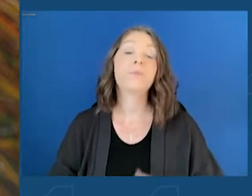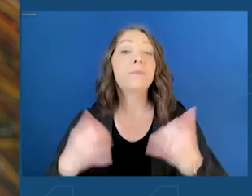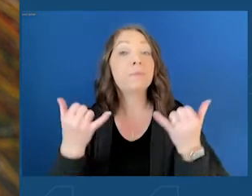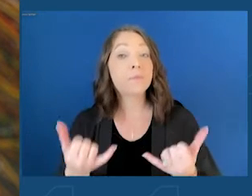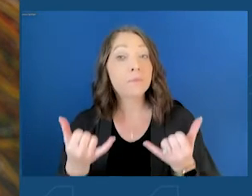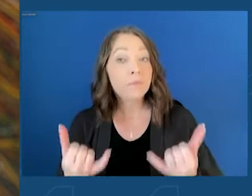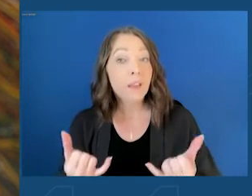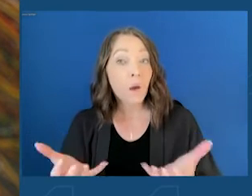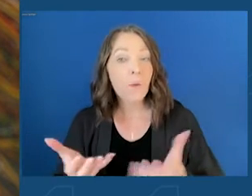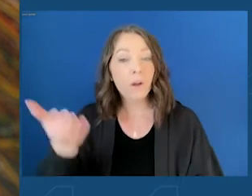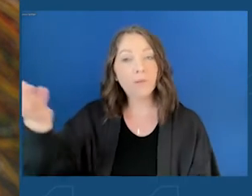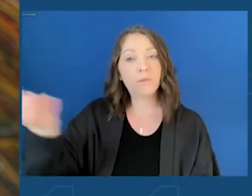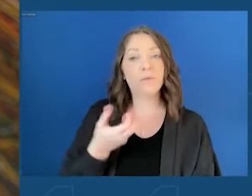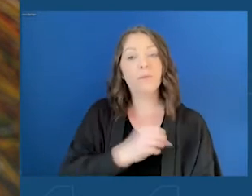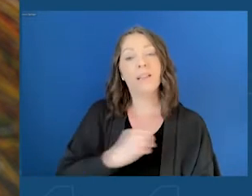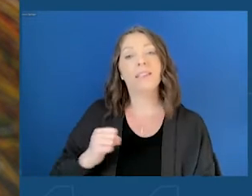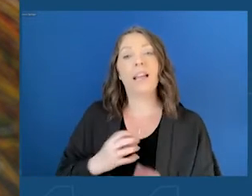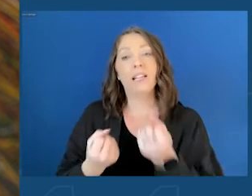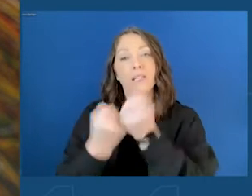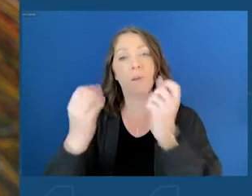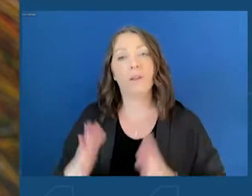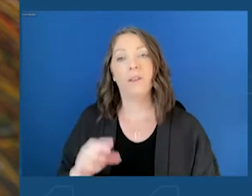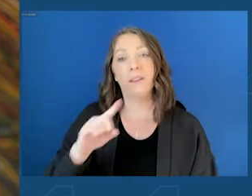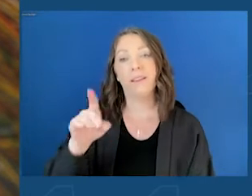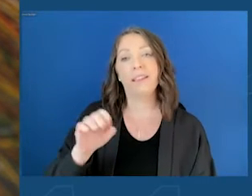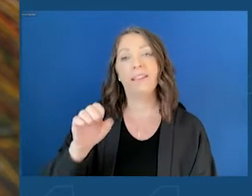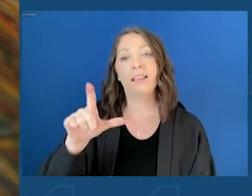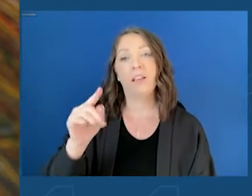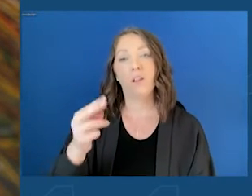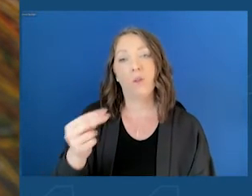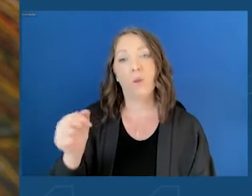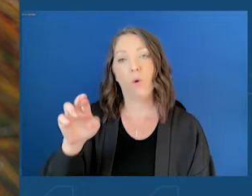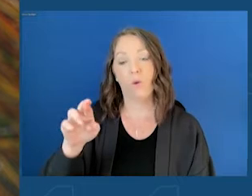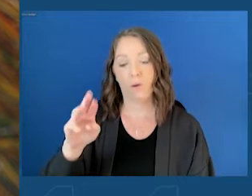Senate sponsor to the podium, Zellner Myrie.